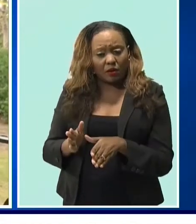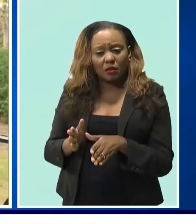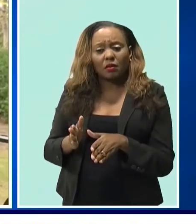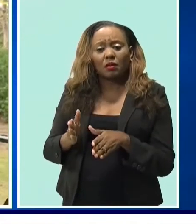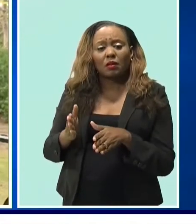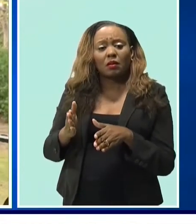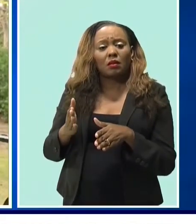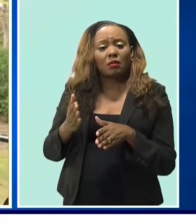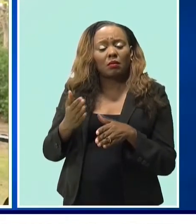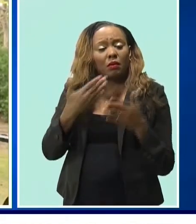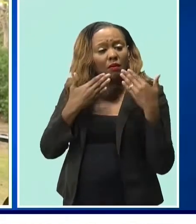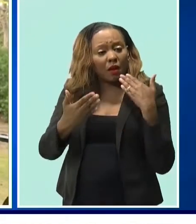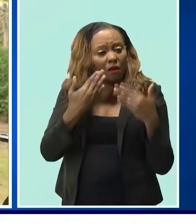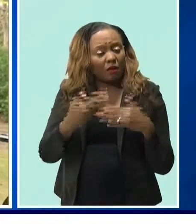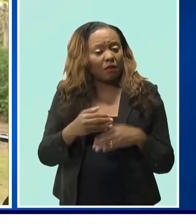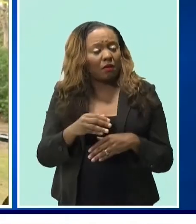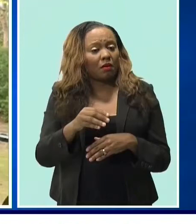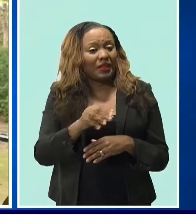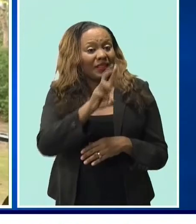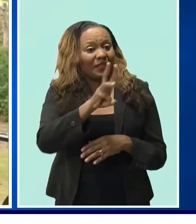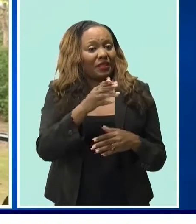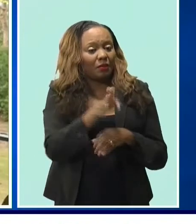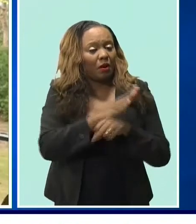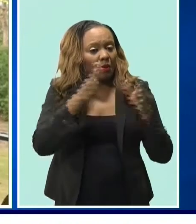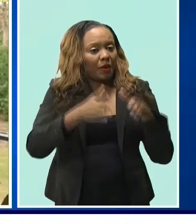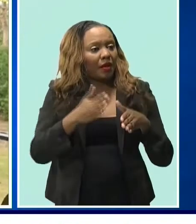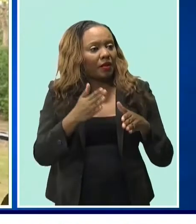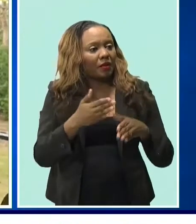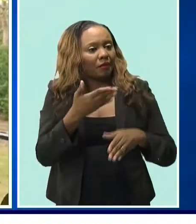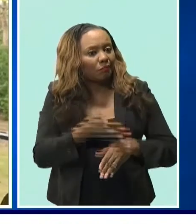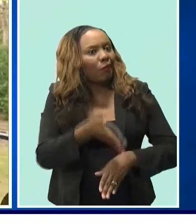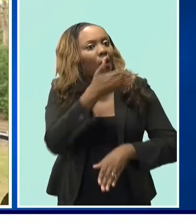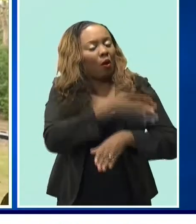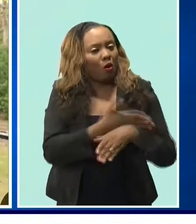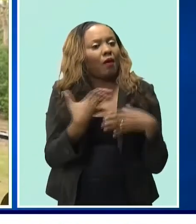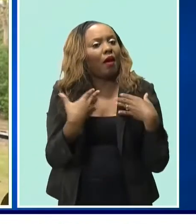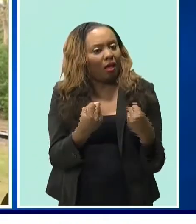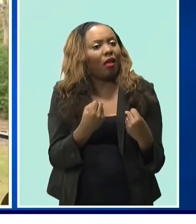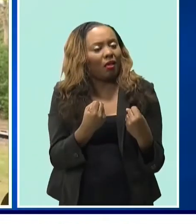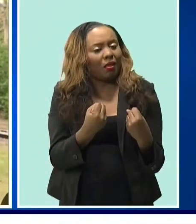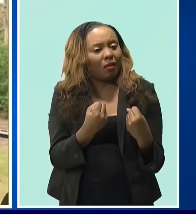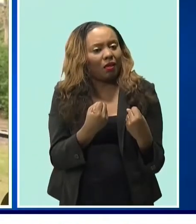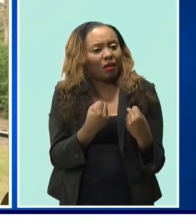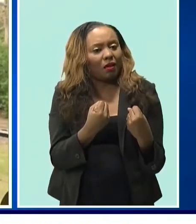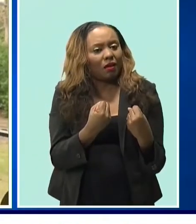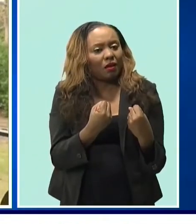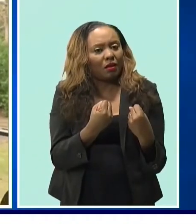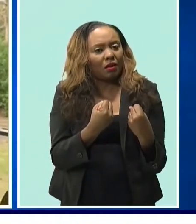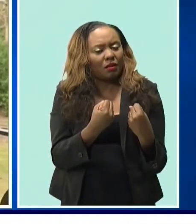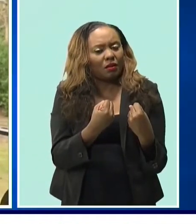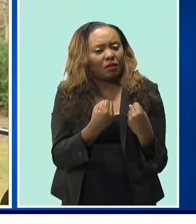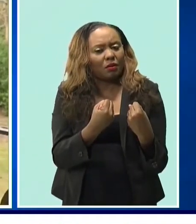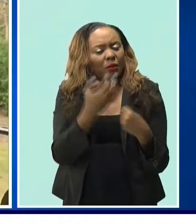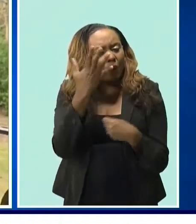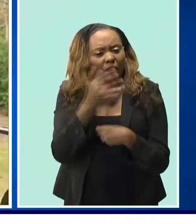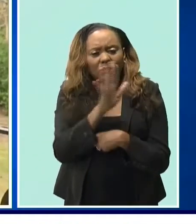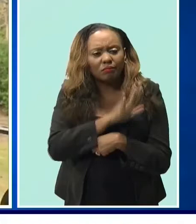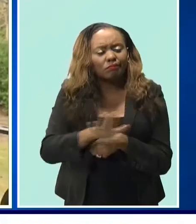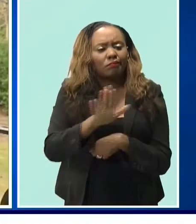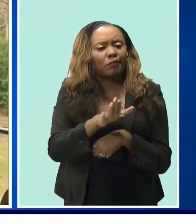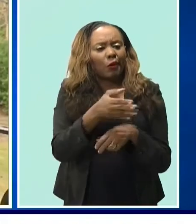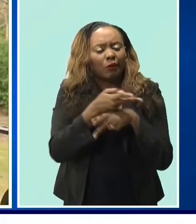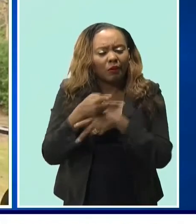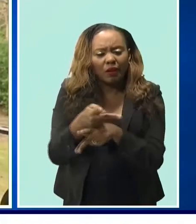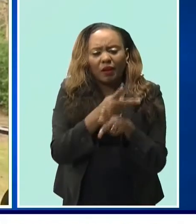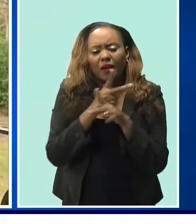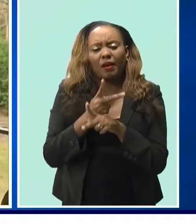to move to the next level. And that could only have happened with your extraordinary sense of care and duty